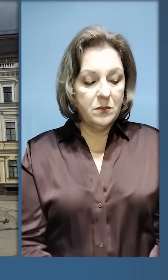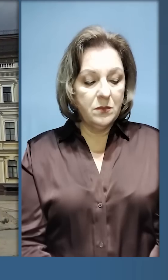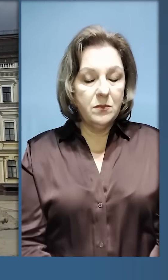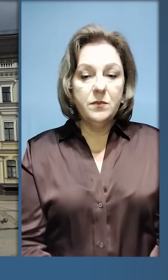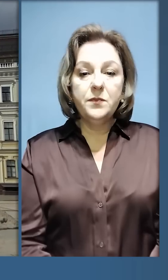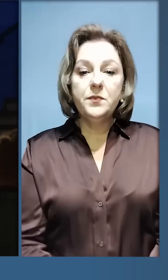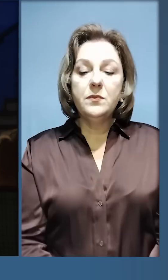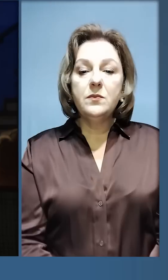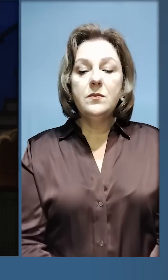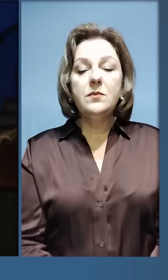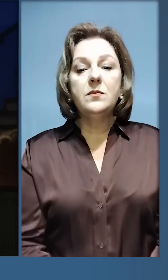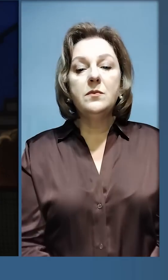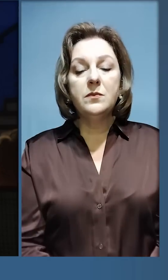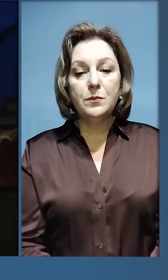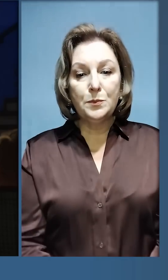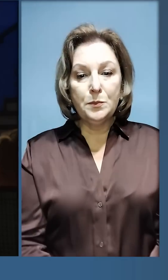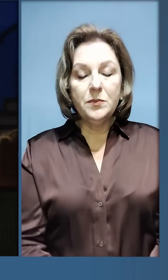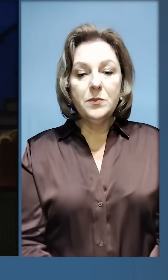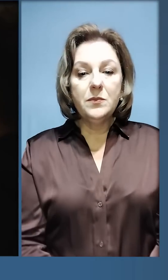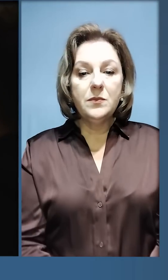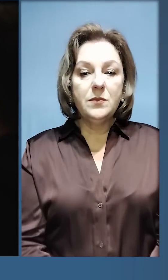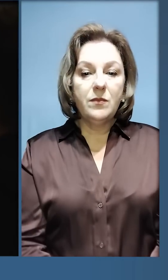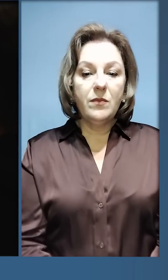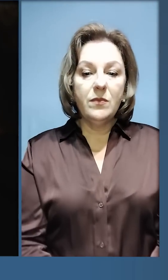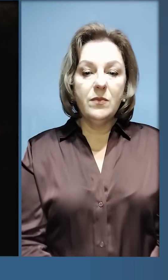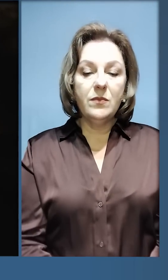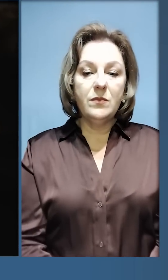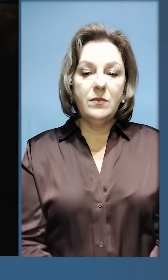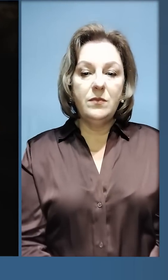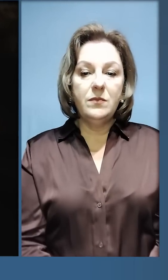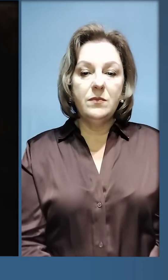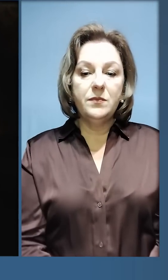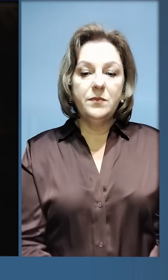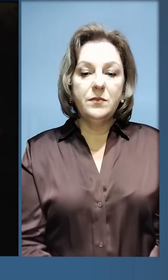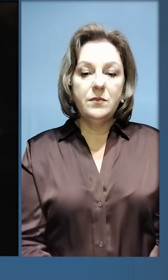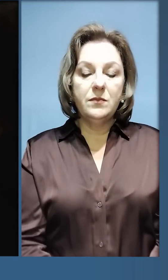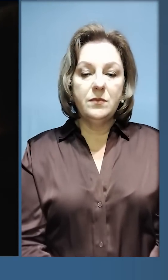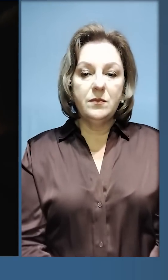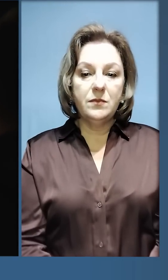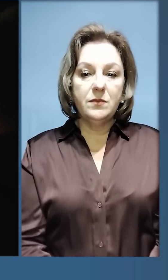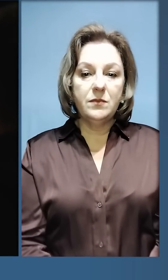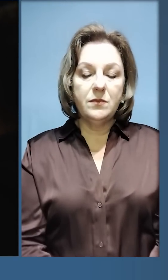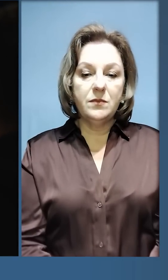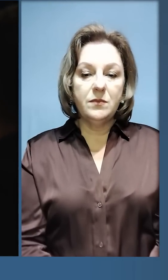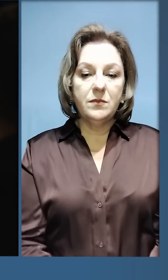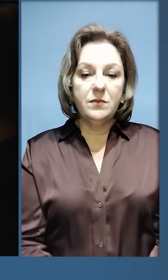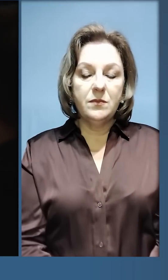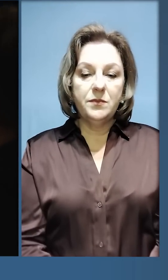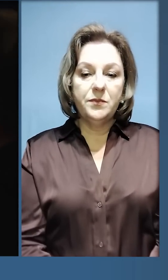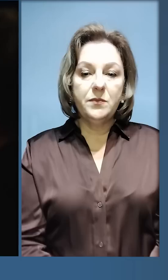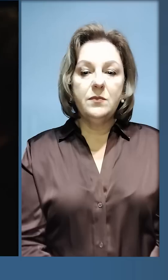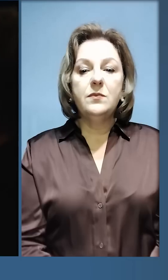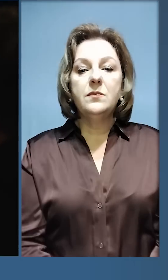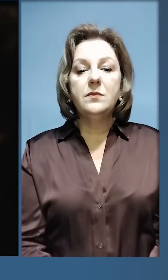Since I've been a parent, I wake up every morning and it takes me a second or two to realize where I am, what I am, and am